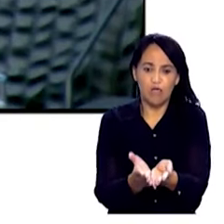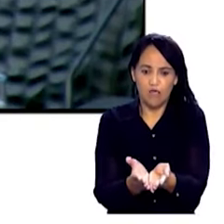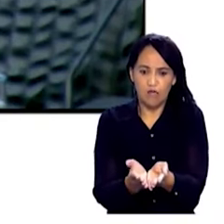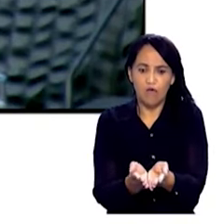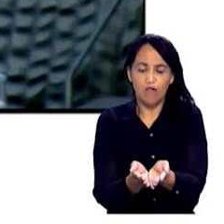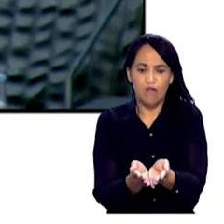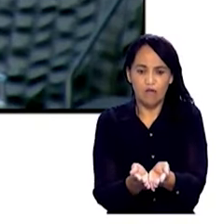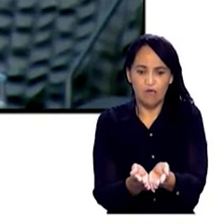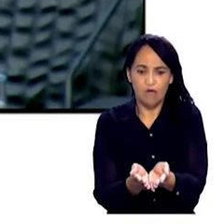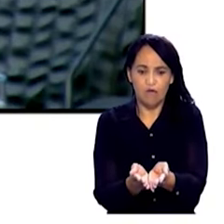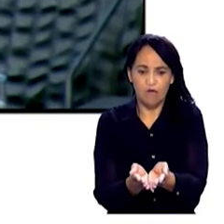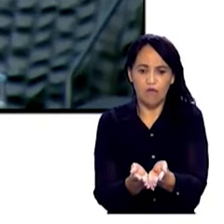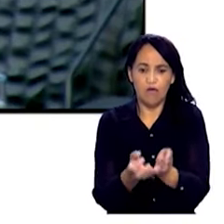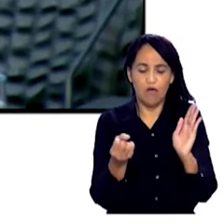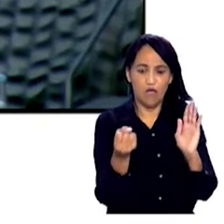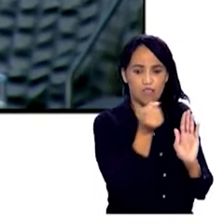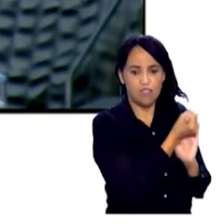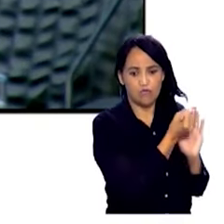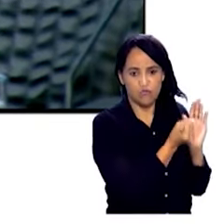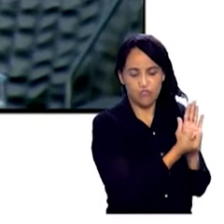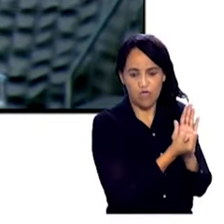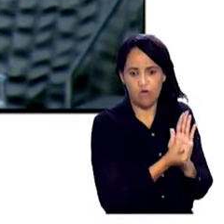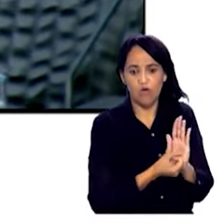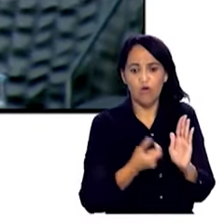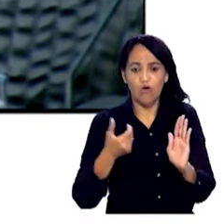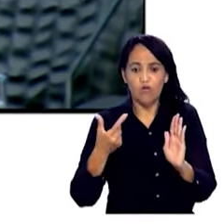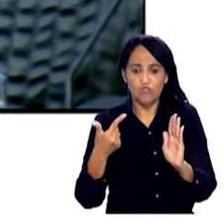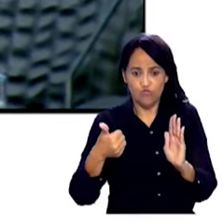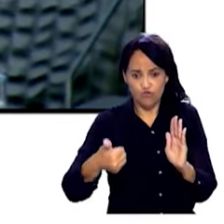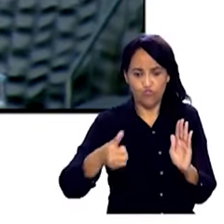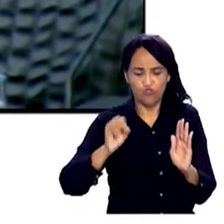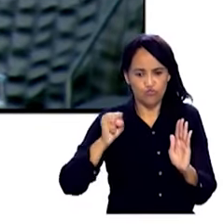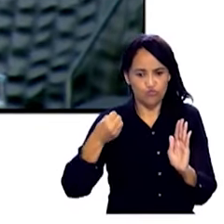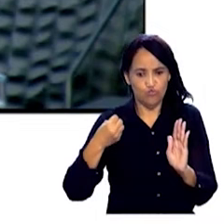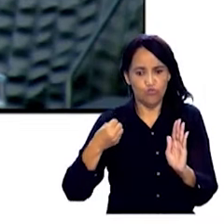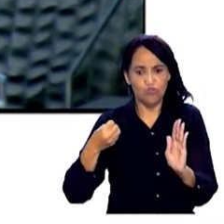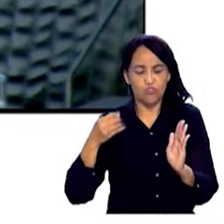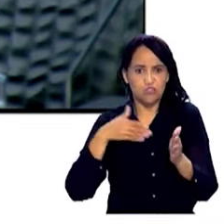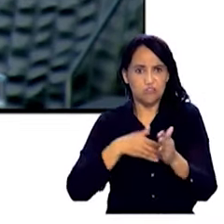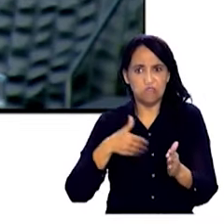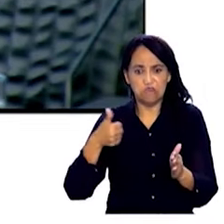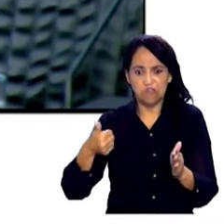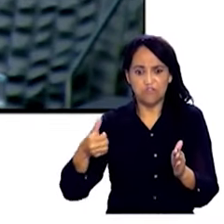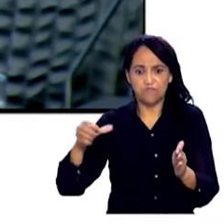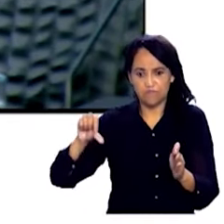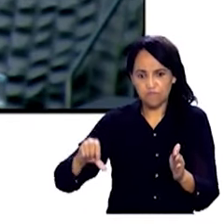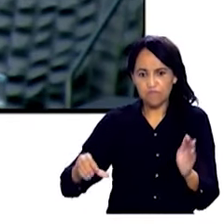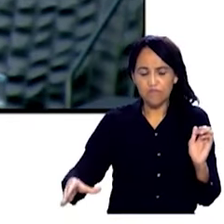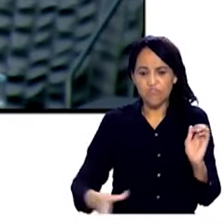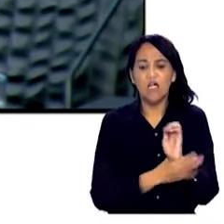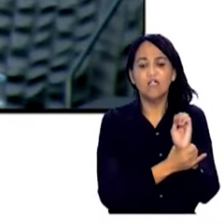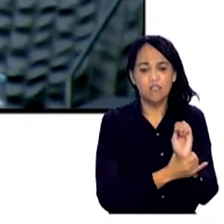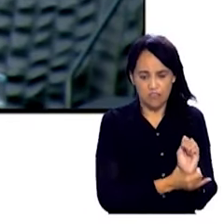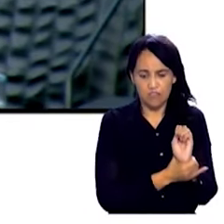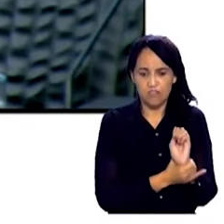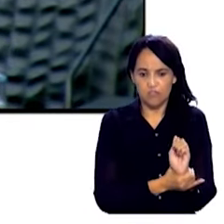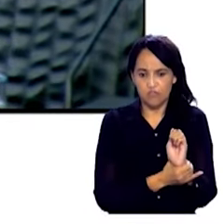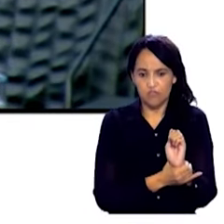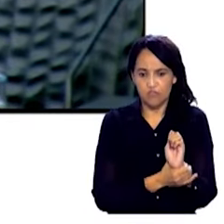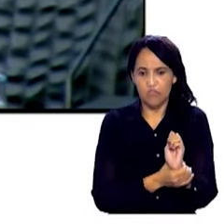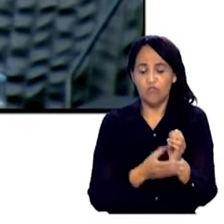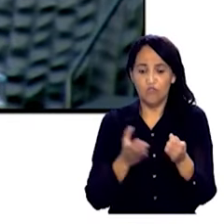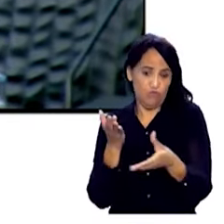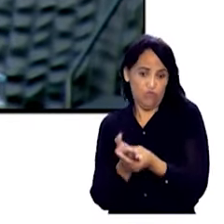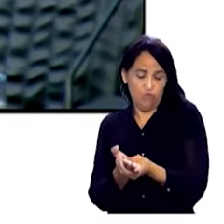now the constitution also Grants Federal courts jurisdiction over cases in which the United States